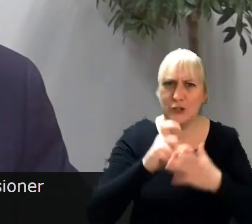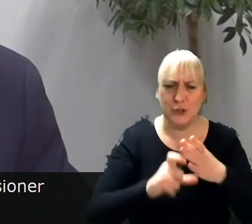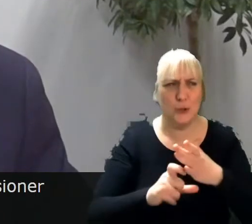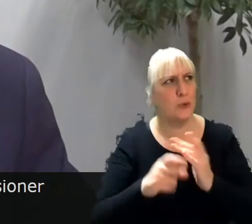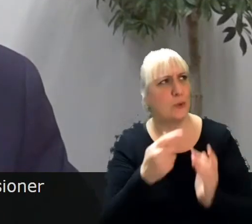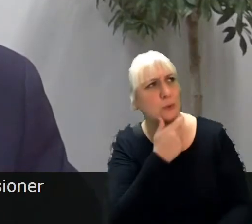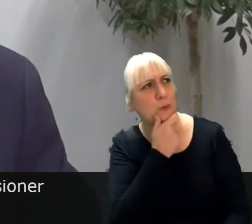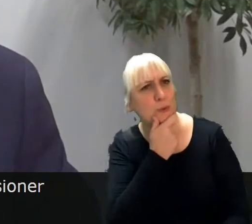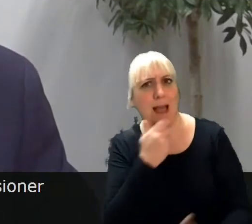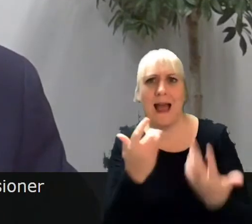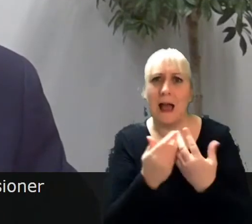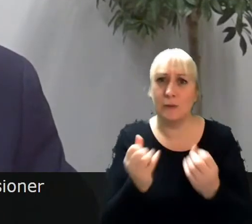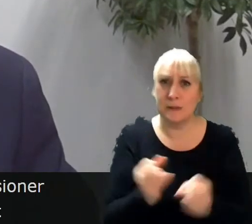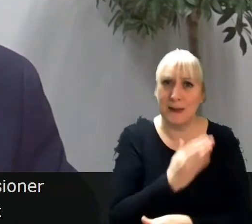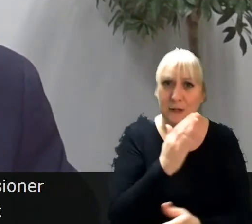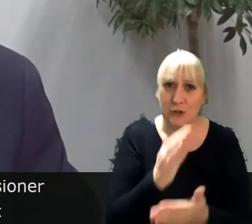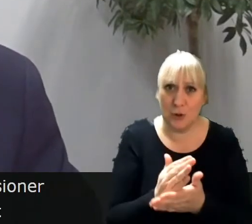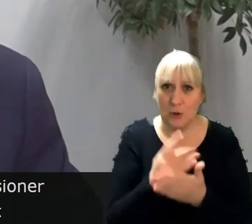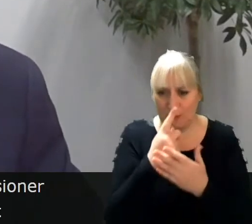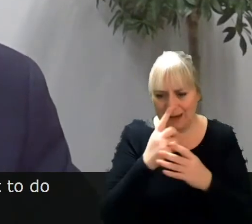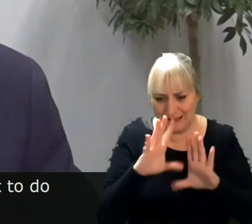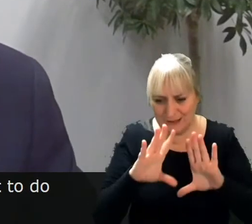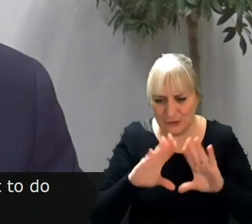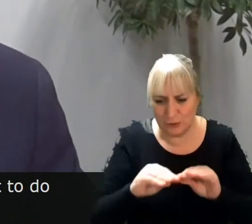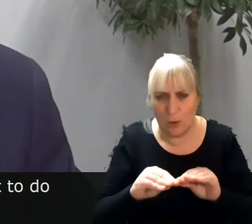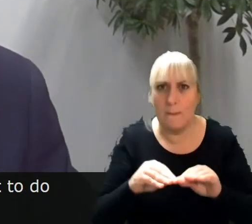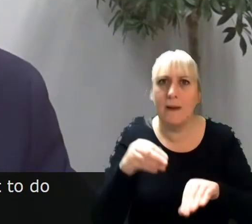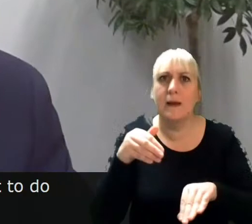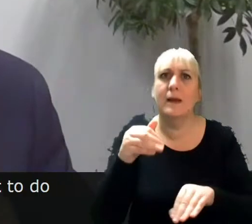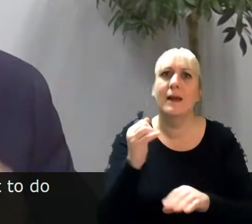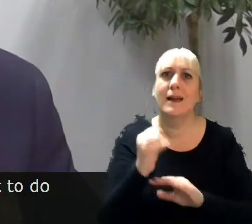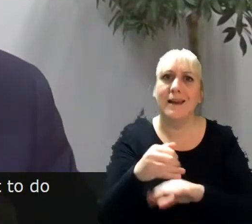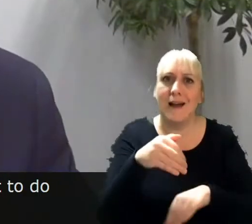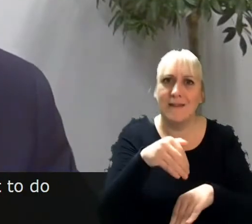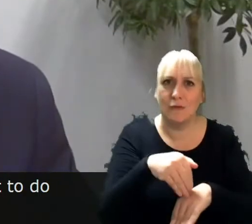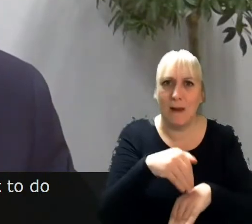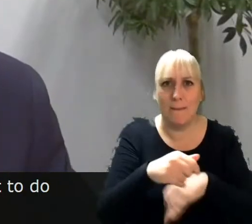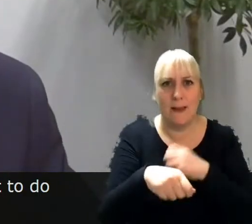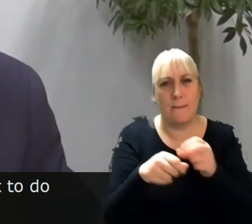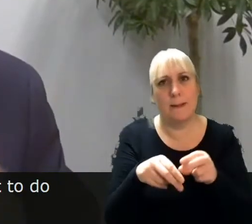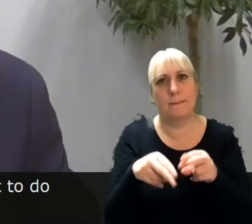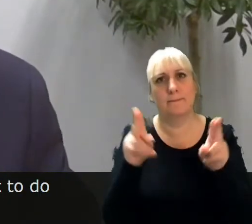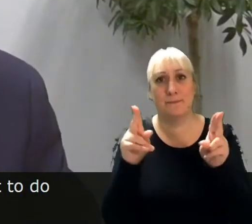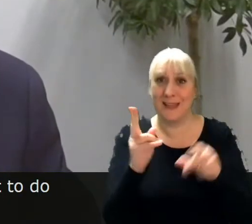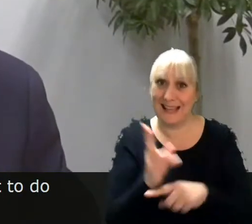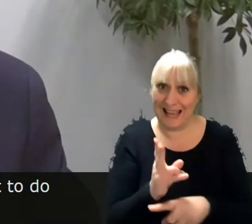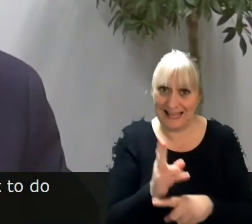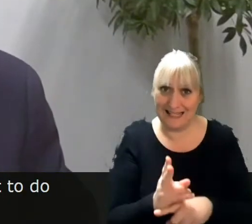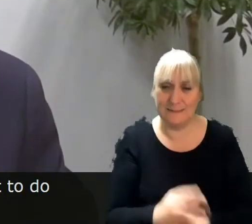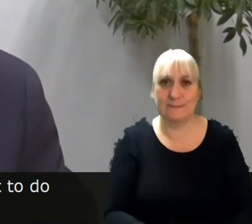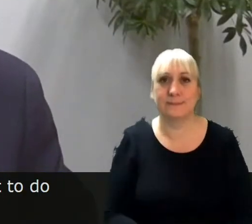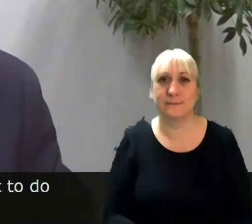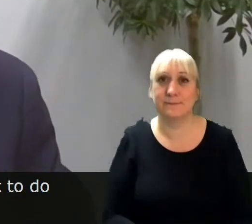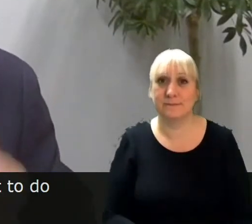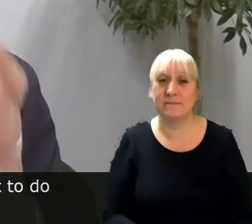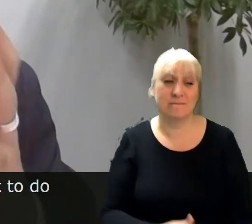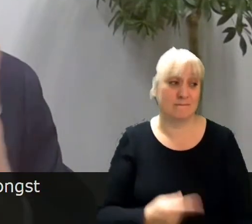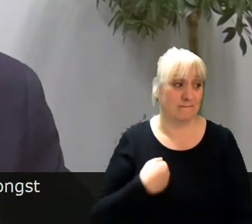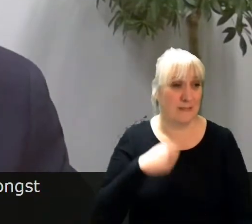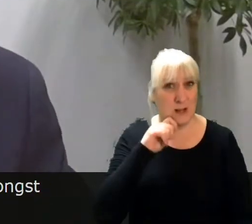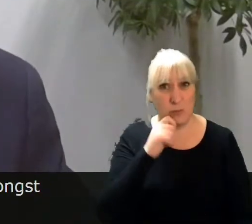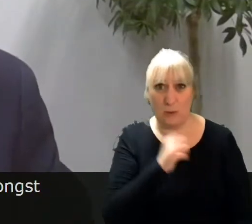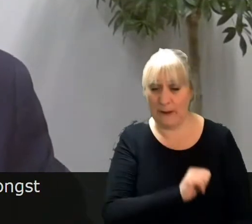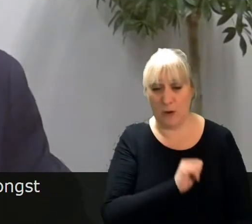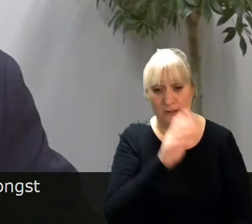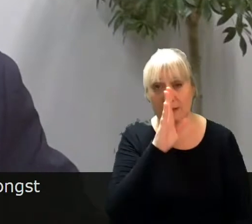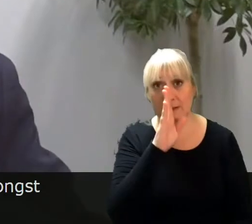vigilant against the increase in knife crime, particularly amongst young Londoners. It's made much harder, though. I've got to be straight with you, James, as the Mayor. It's made